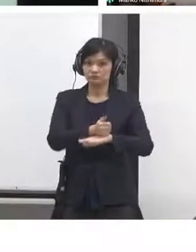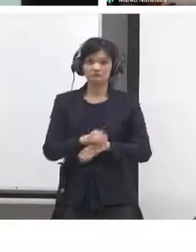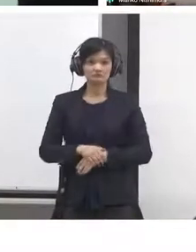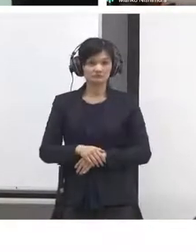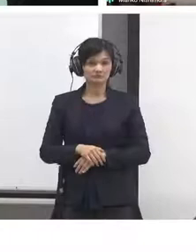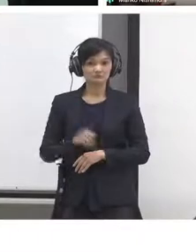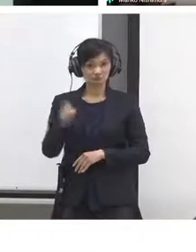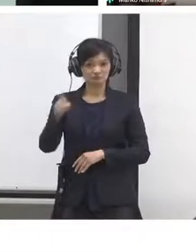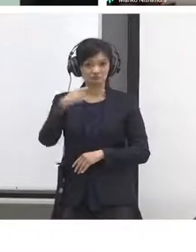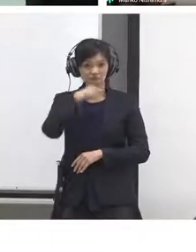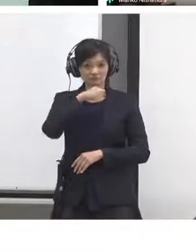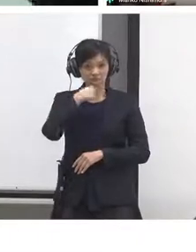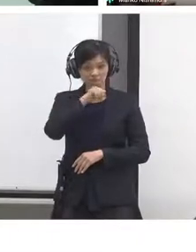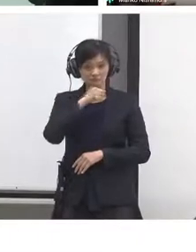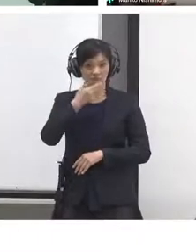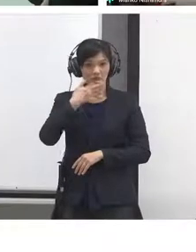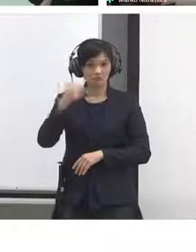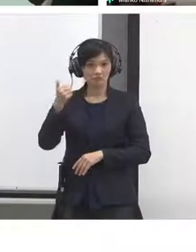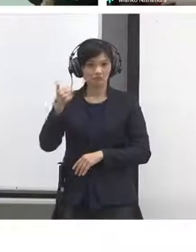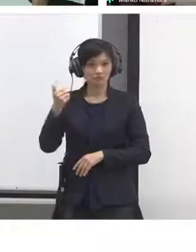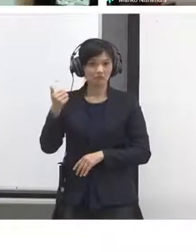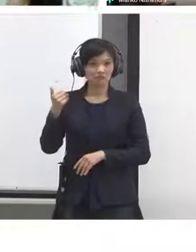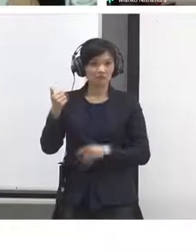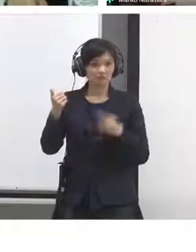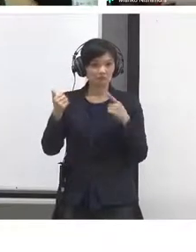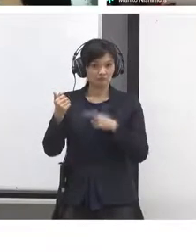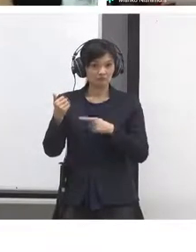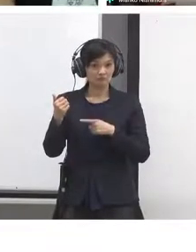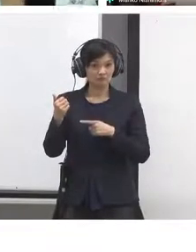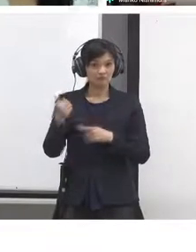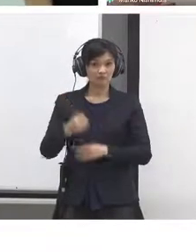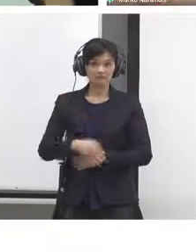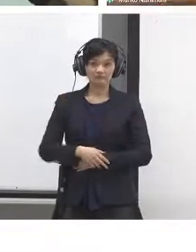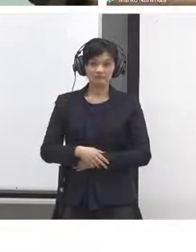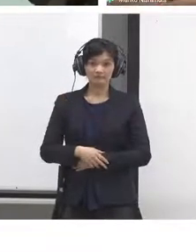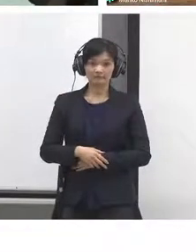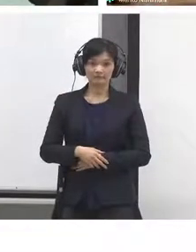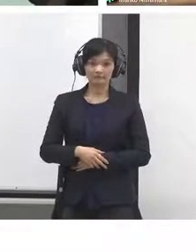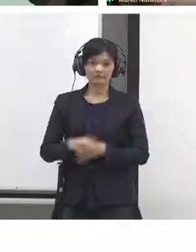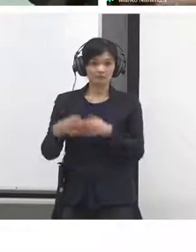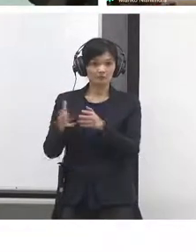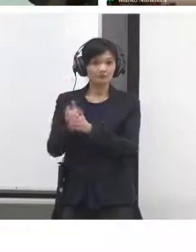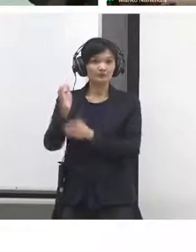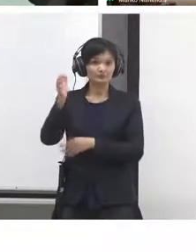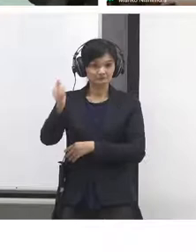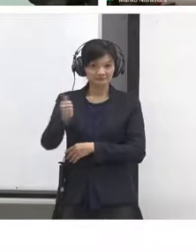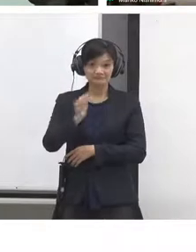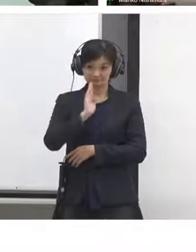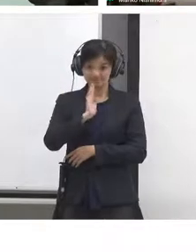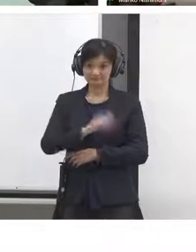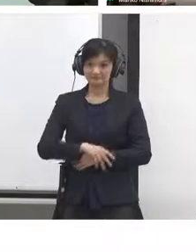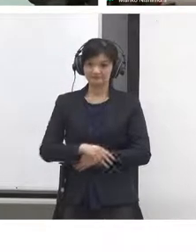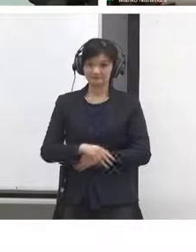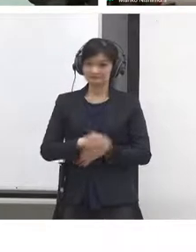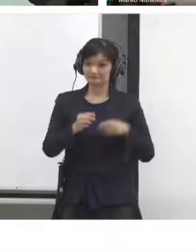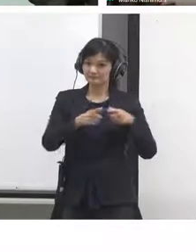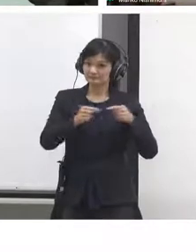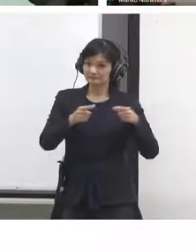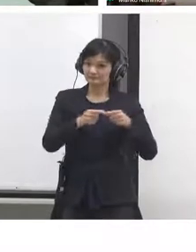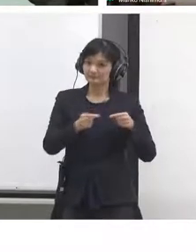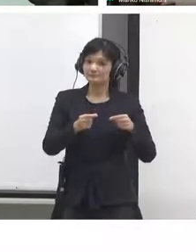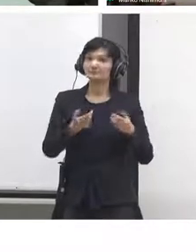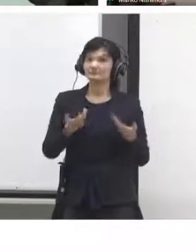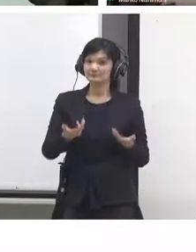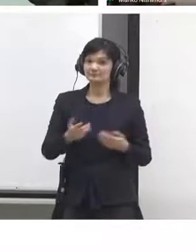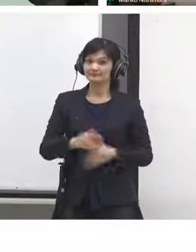So this, I think this is a good influence from Taiwan, and we will change here in Japan. Okay, thank you.